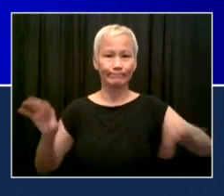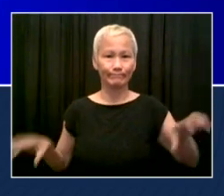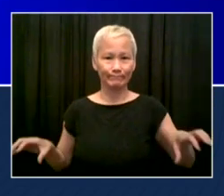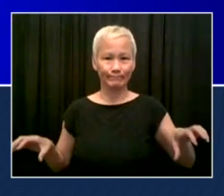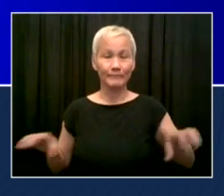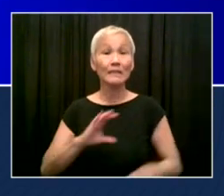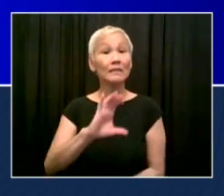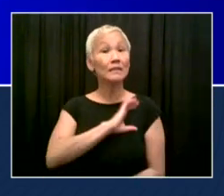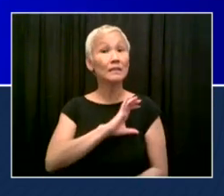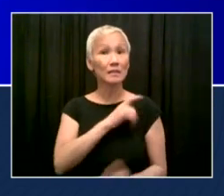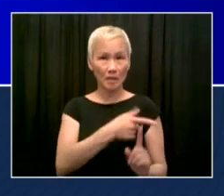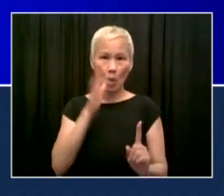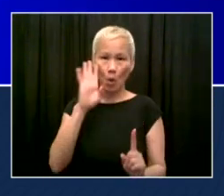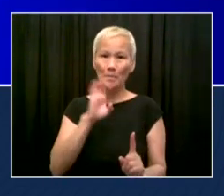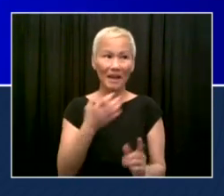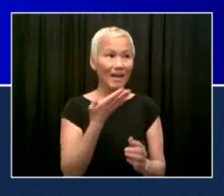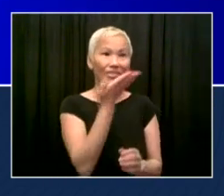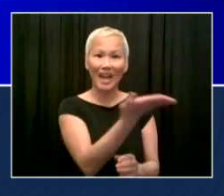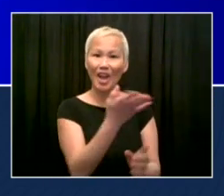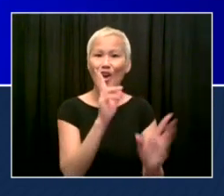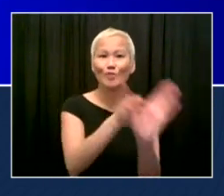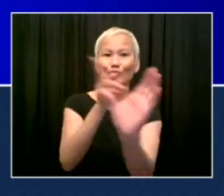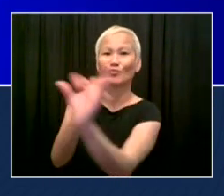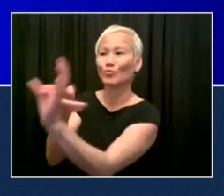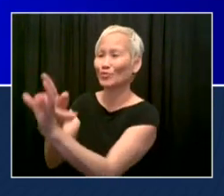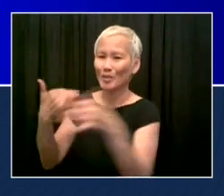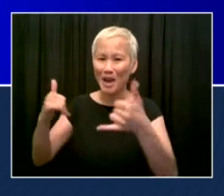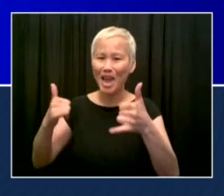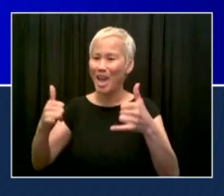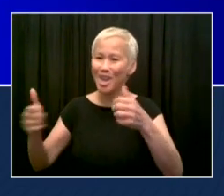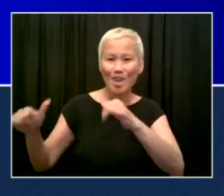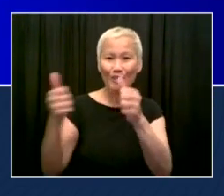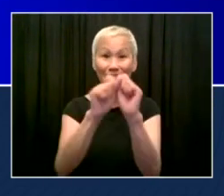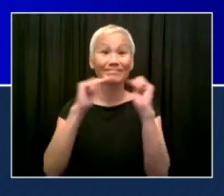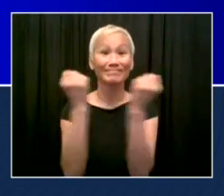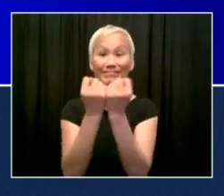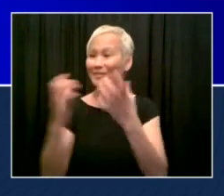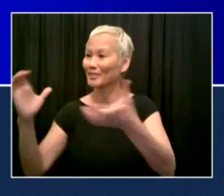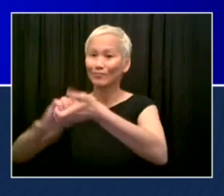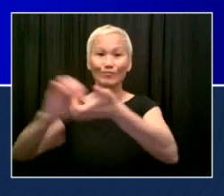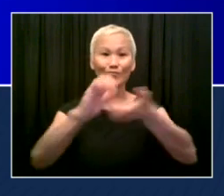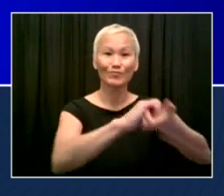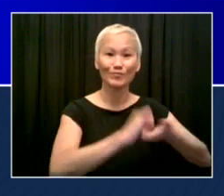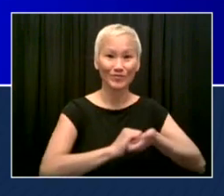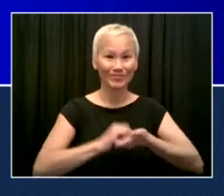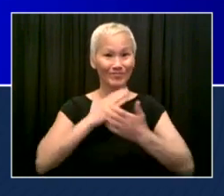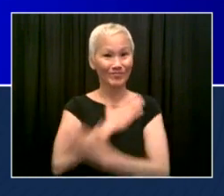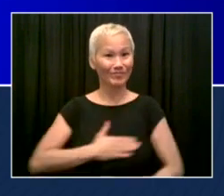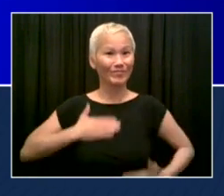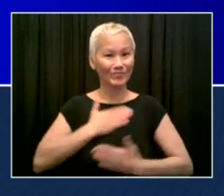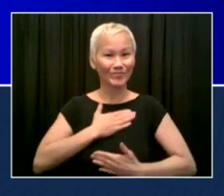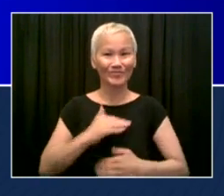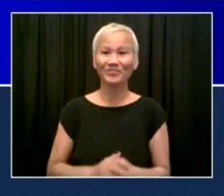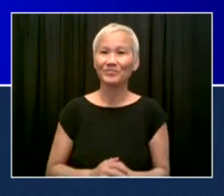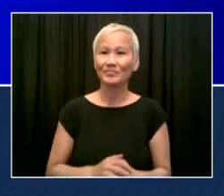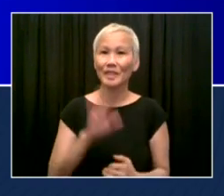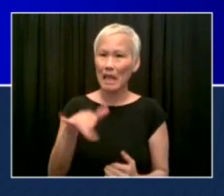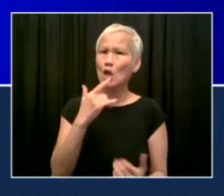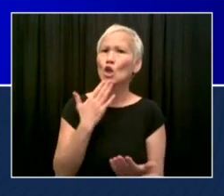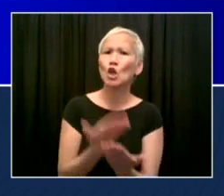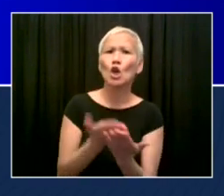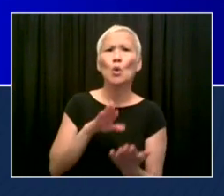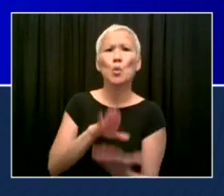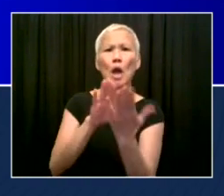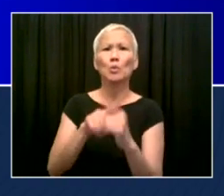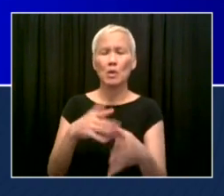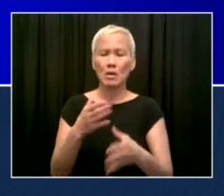kids. And this is how you build trust, you build relationships, you build a sense that everyone's in it together. This is a really exciting initiative